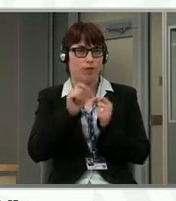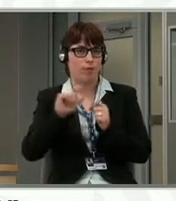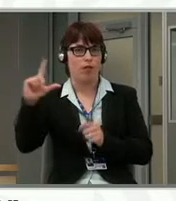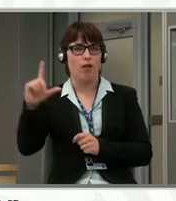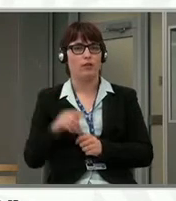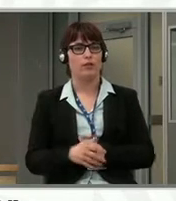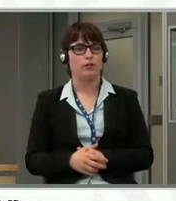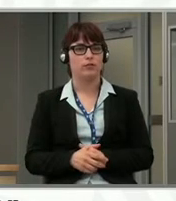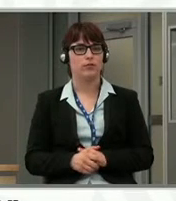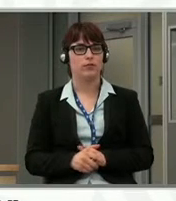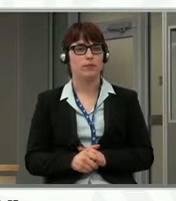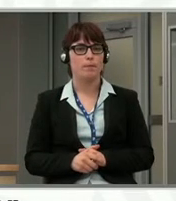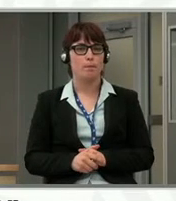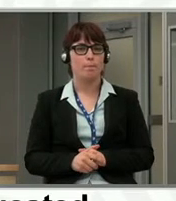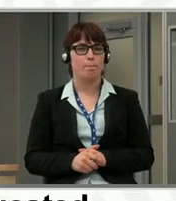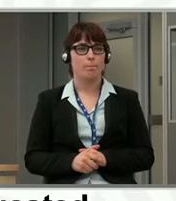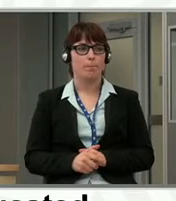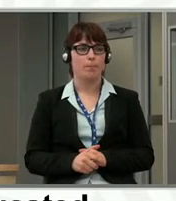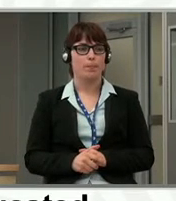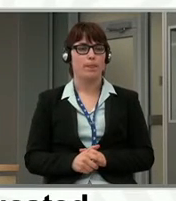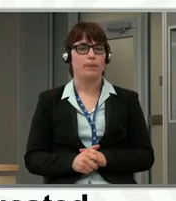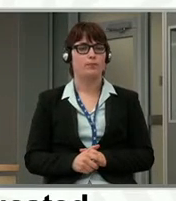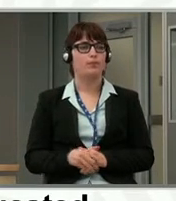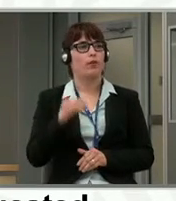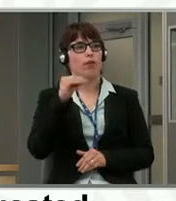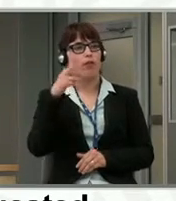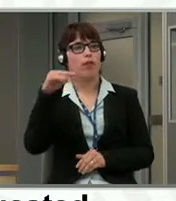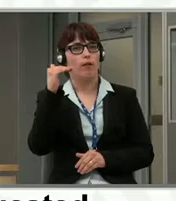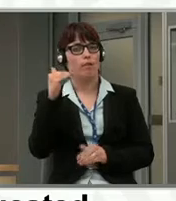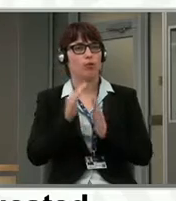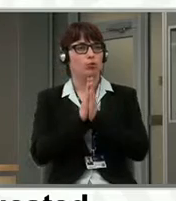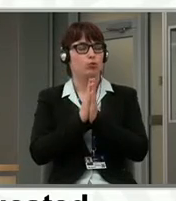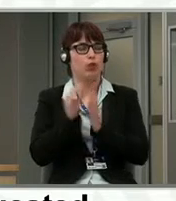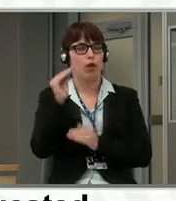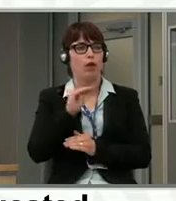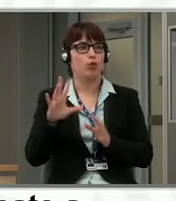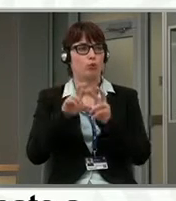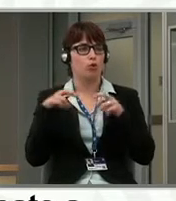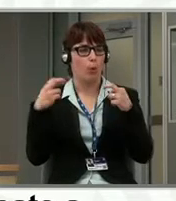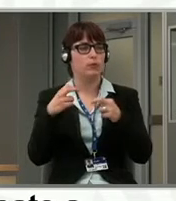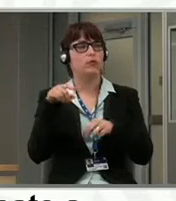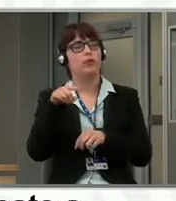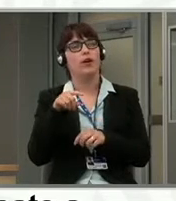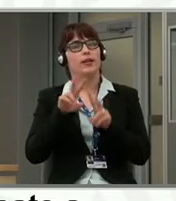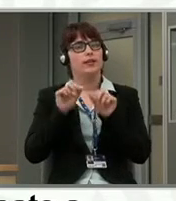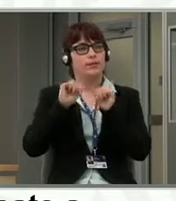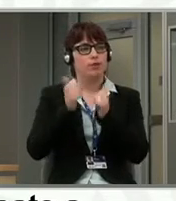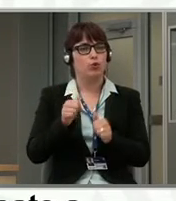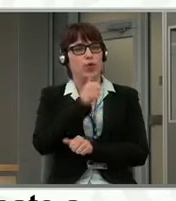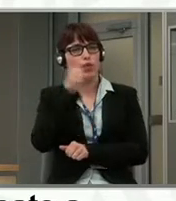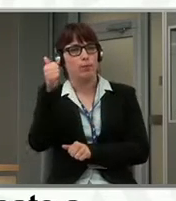EDF requested from the European Commission to create a DG for disability because of that